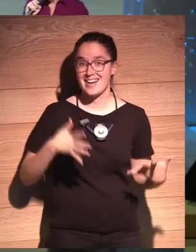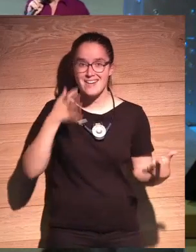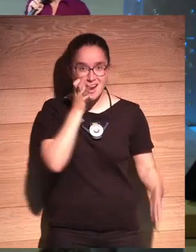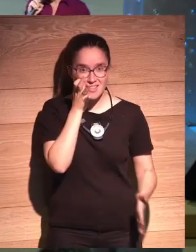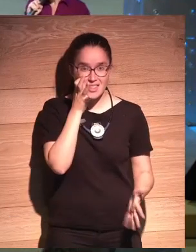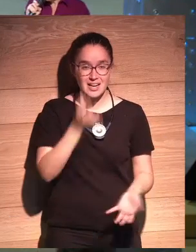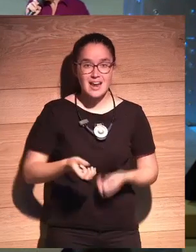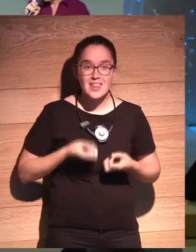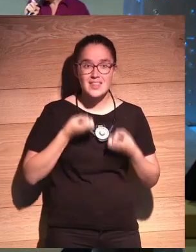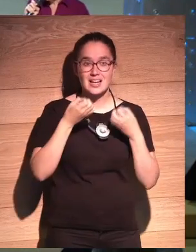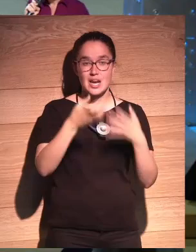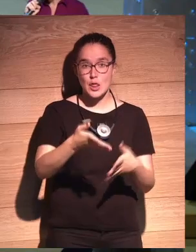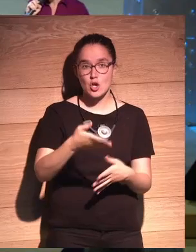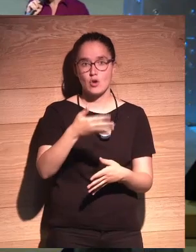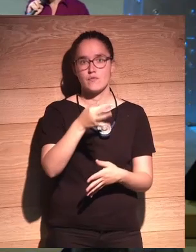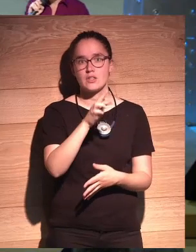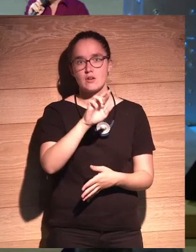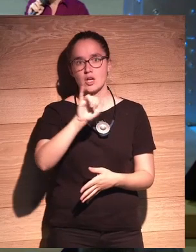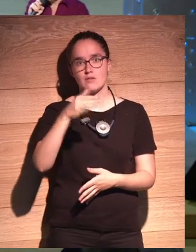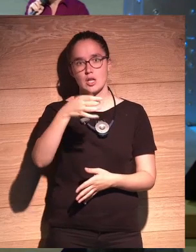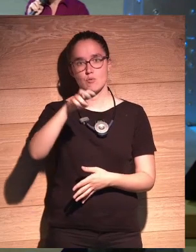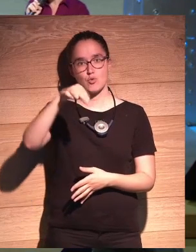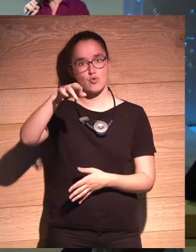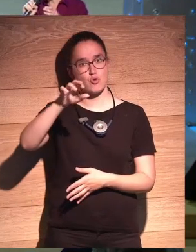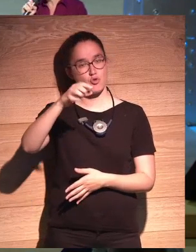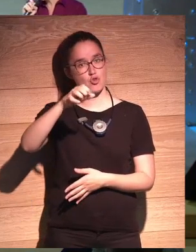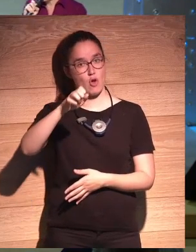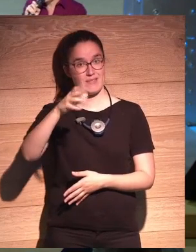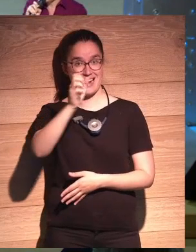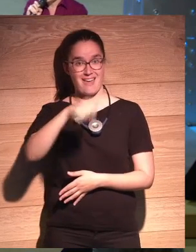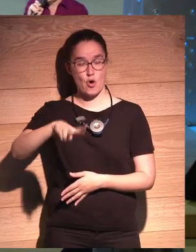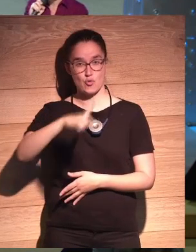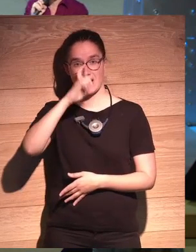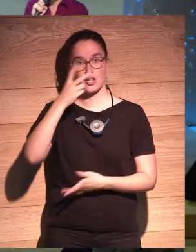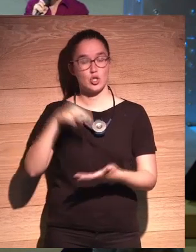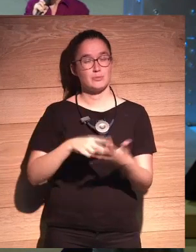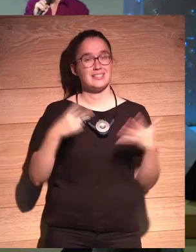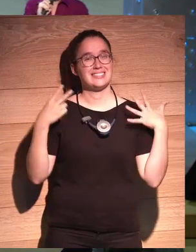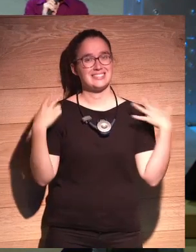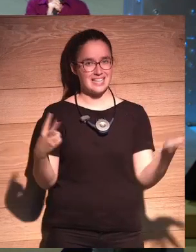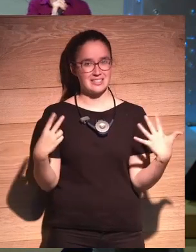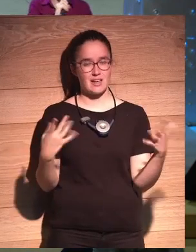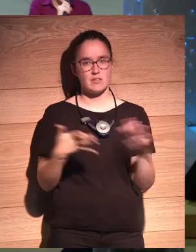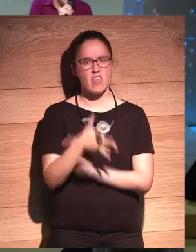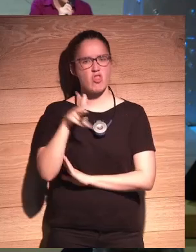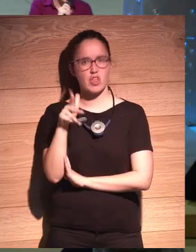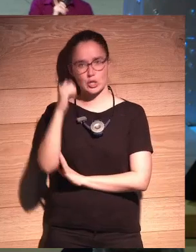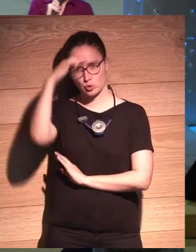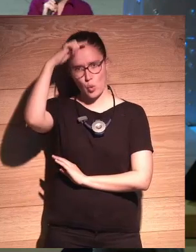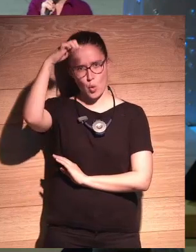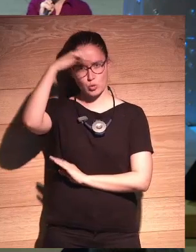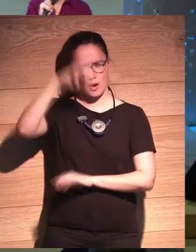many realities that we have. And the Declaration of Freiburg from the United